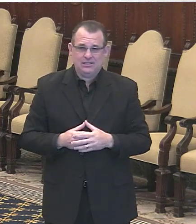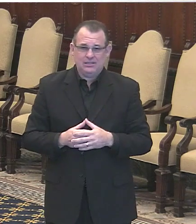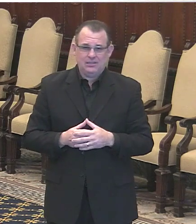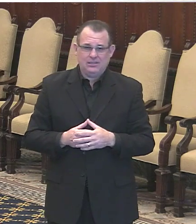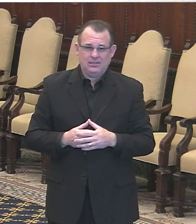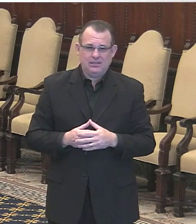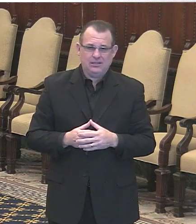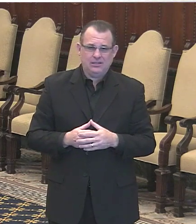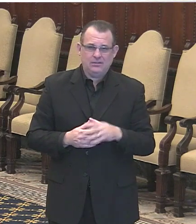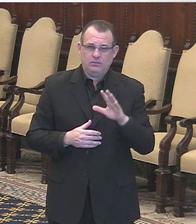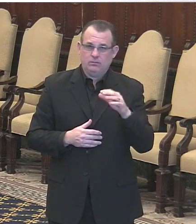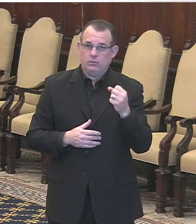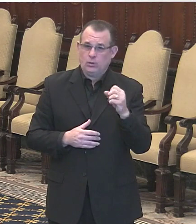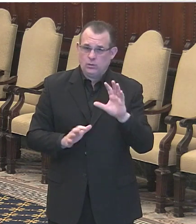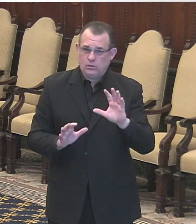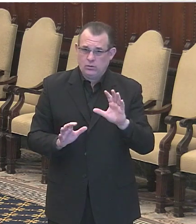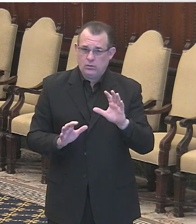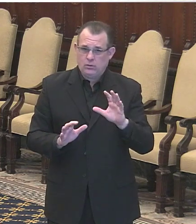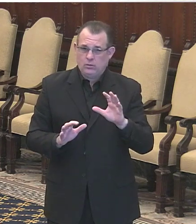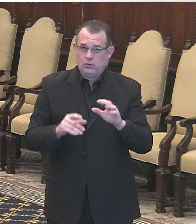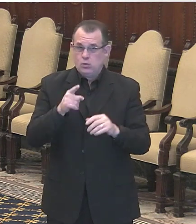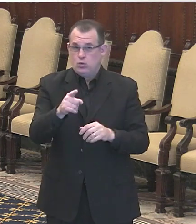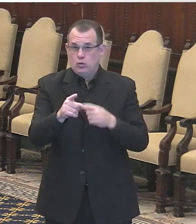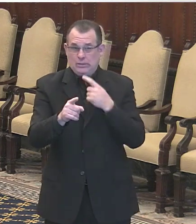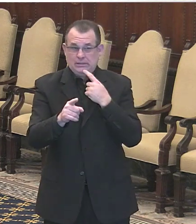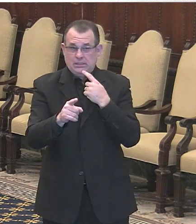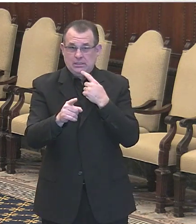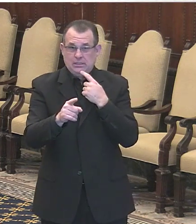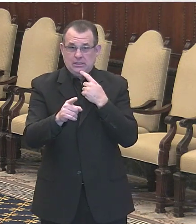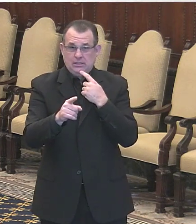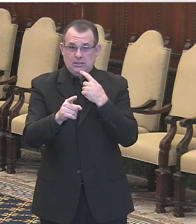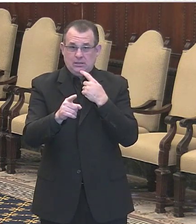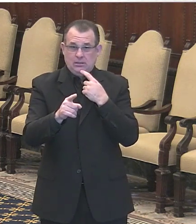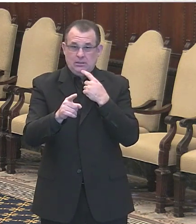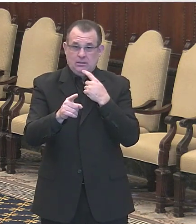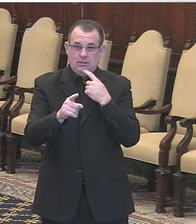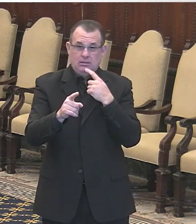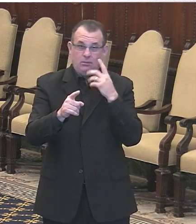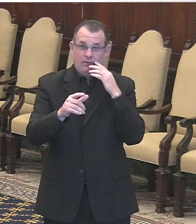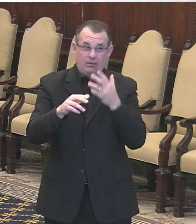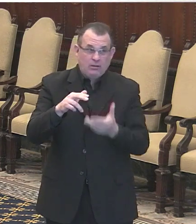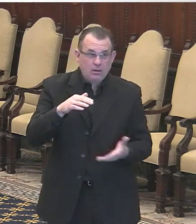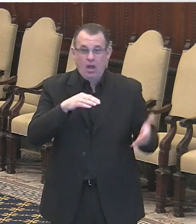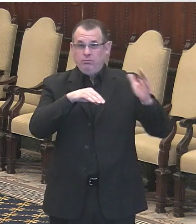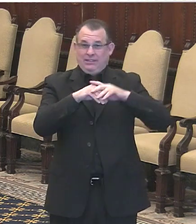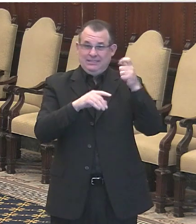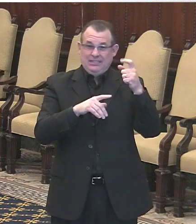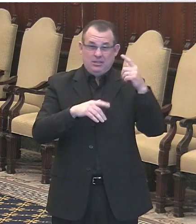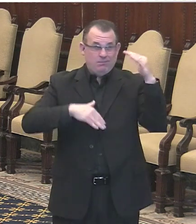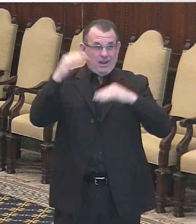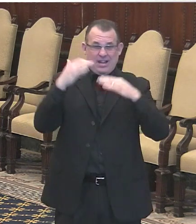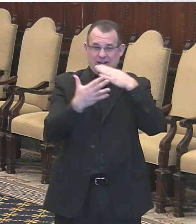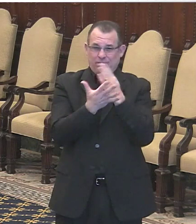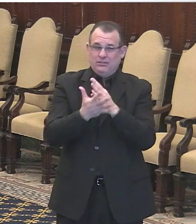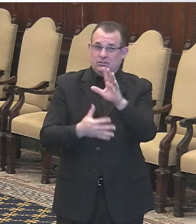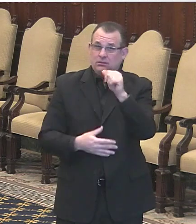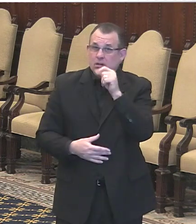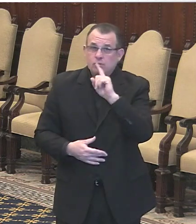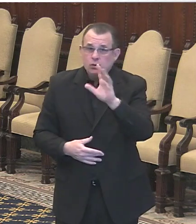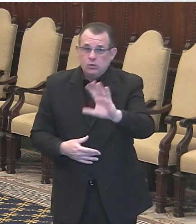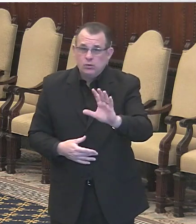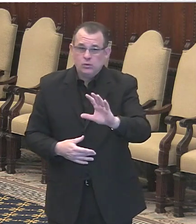to you personally, to say that massive tax increases to balance the budget is totally inaccurate. It's $50 million out